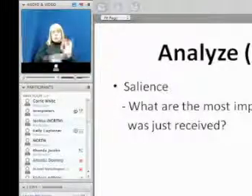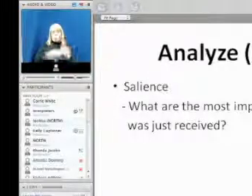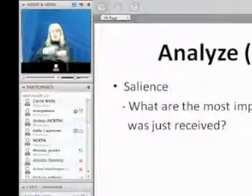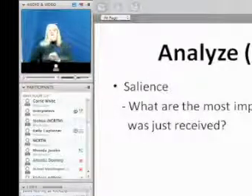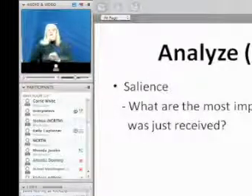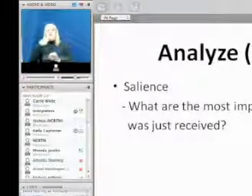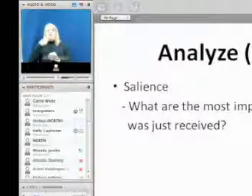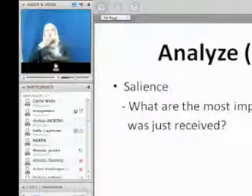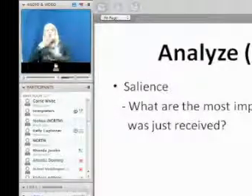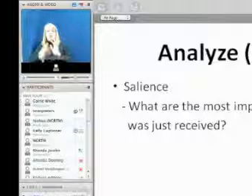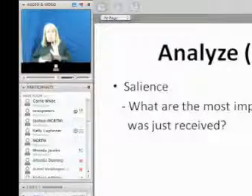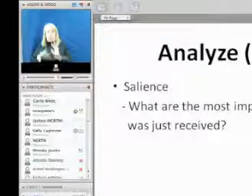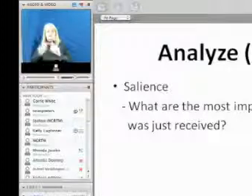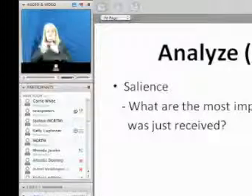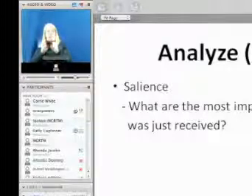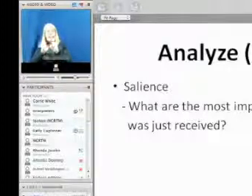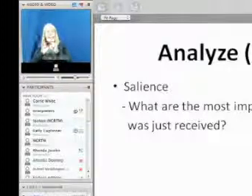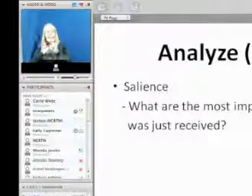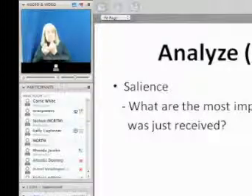technology limitations,